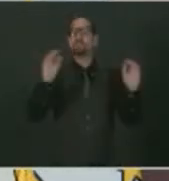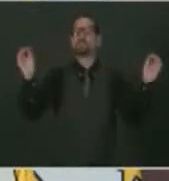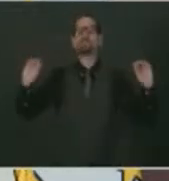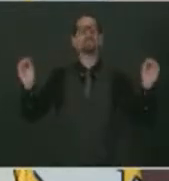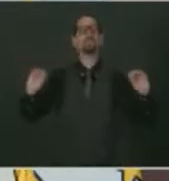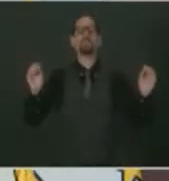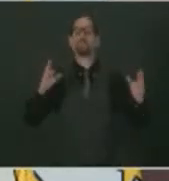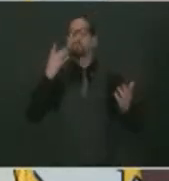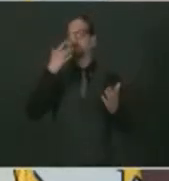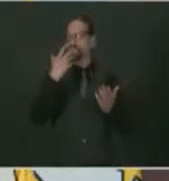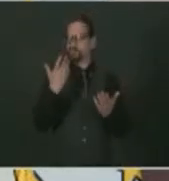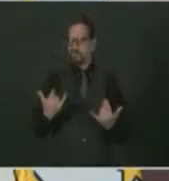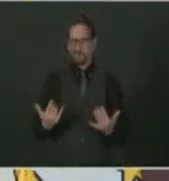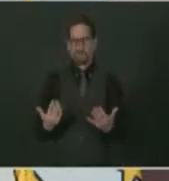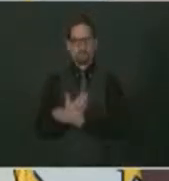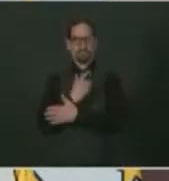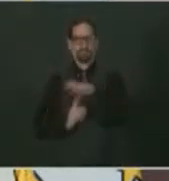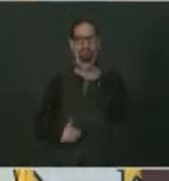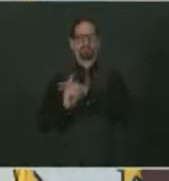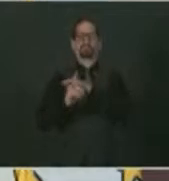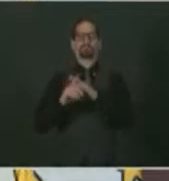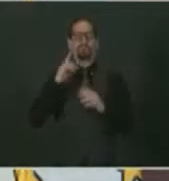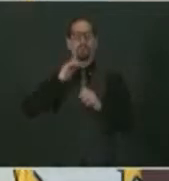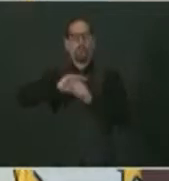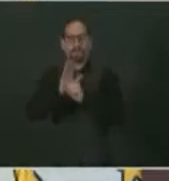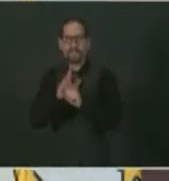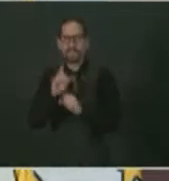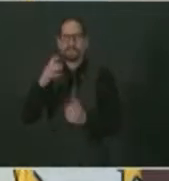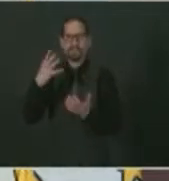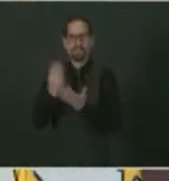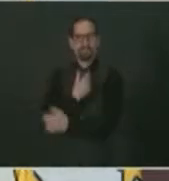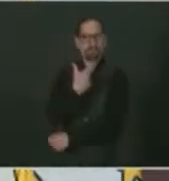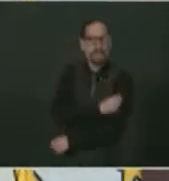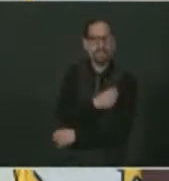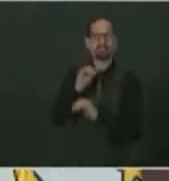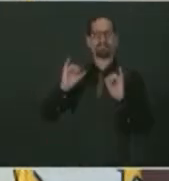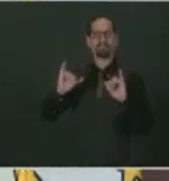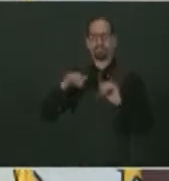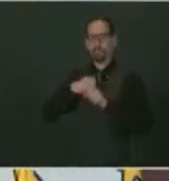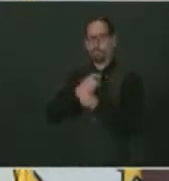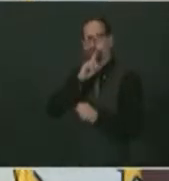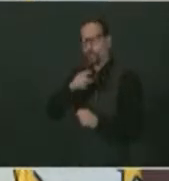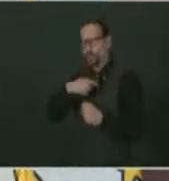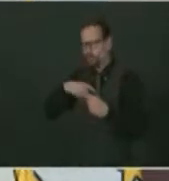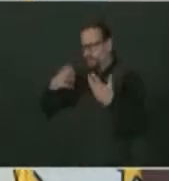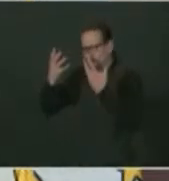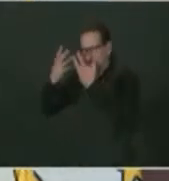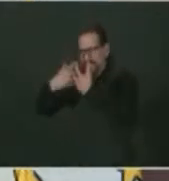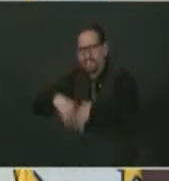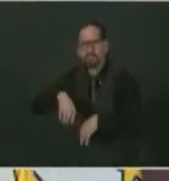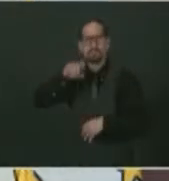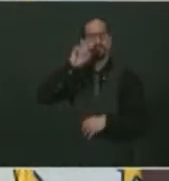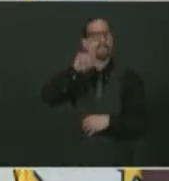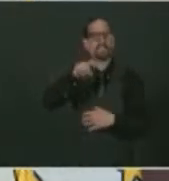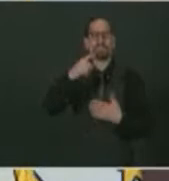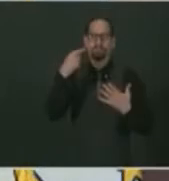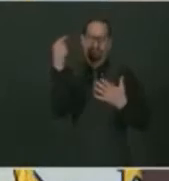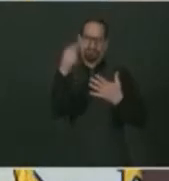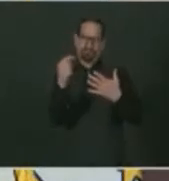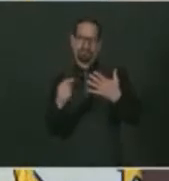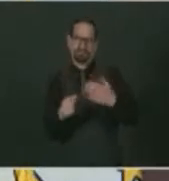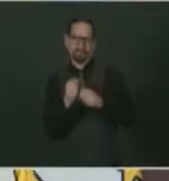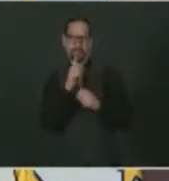respond effectively. But we are committed to doing whatever it takes to help ensure